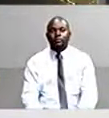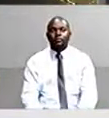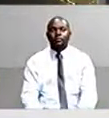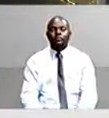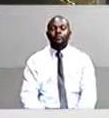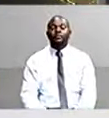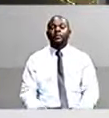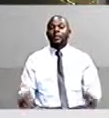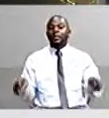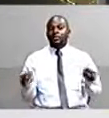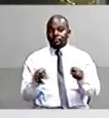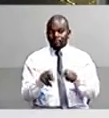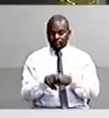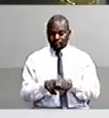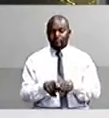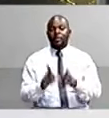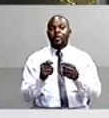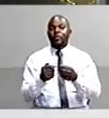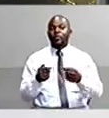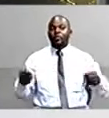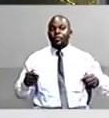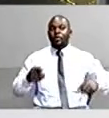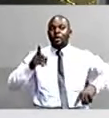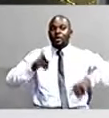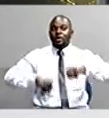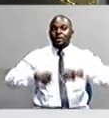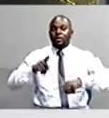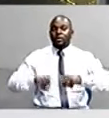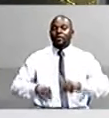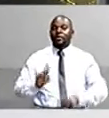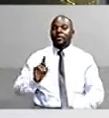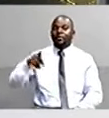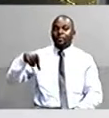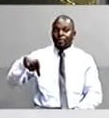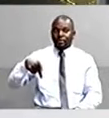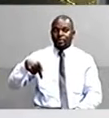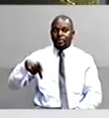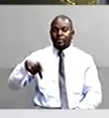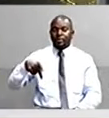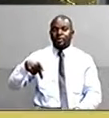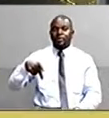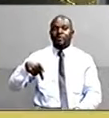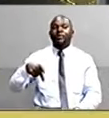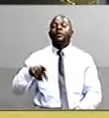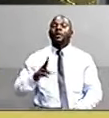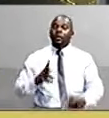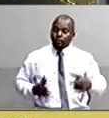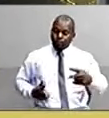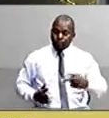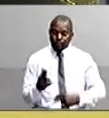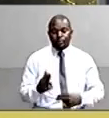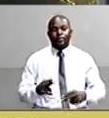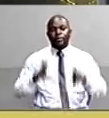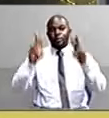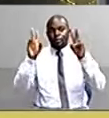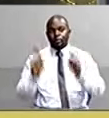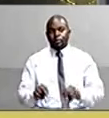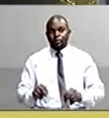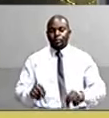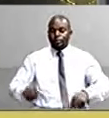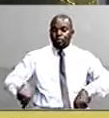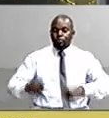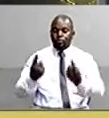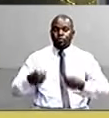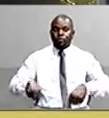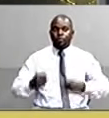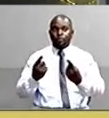Still talking about opposition politics, the Democratic Party, DP, is to launch a no-violence campaign to preach